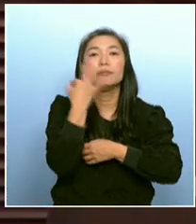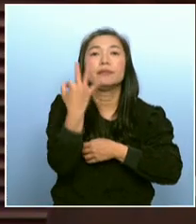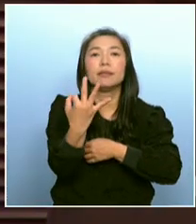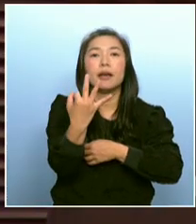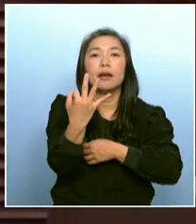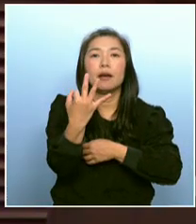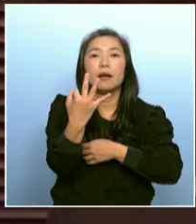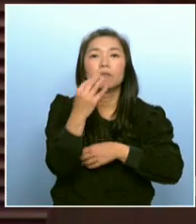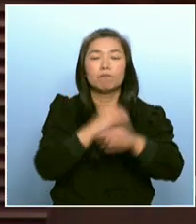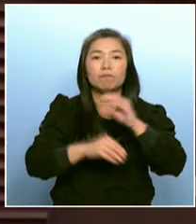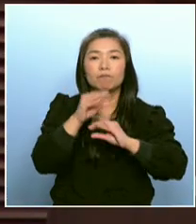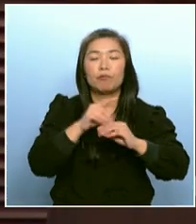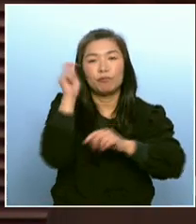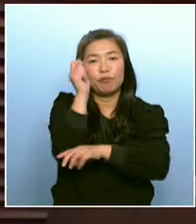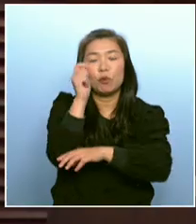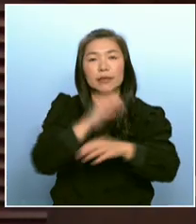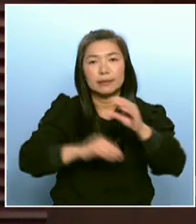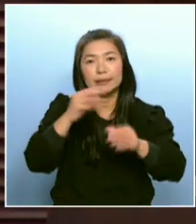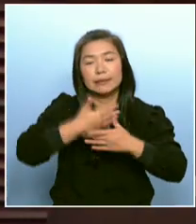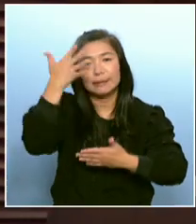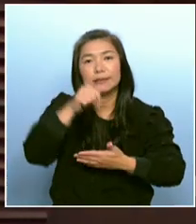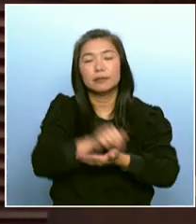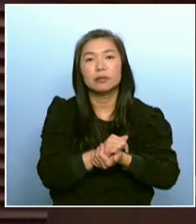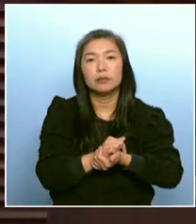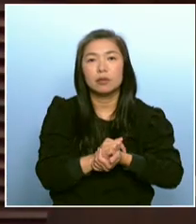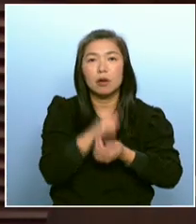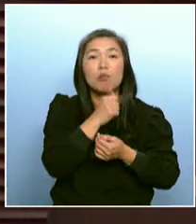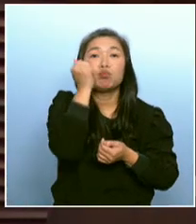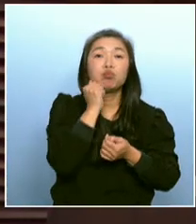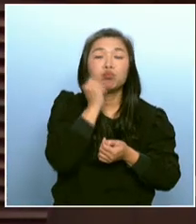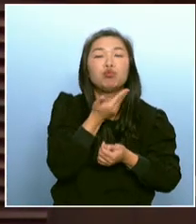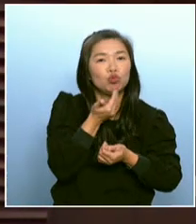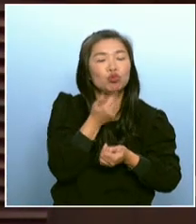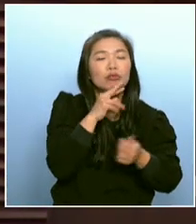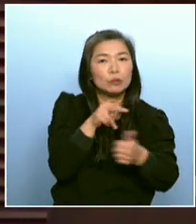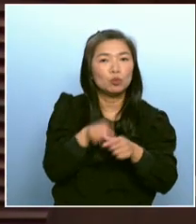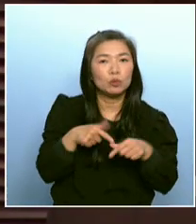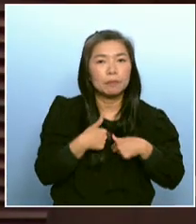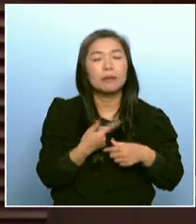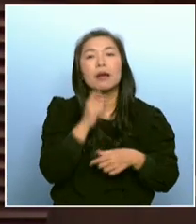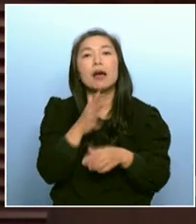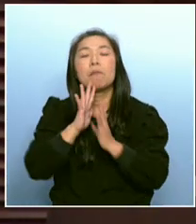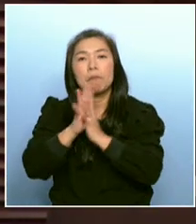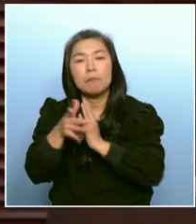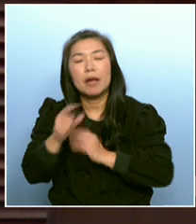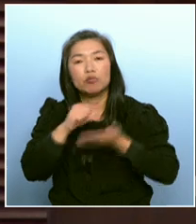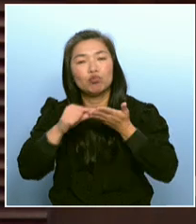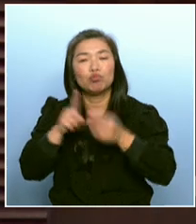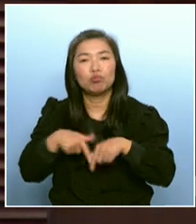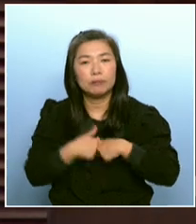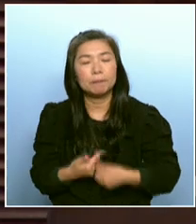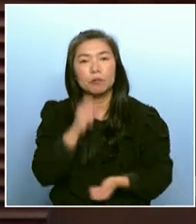be accommodated at the site. And after discussions between the Social Welfare Department